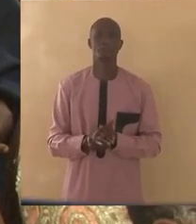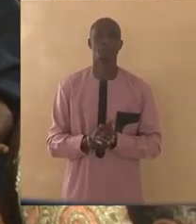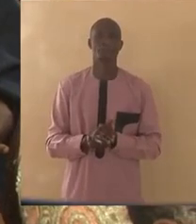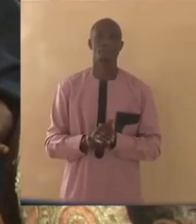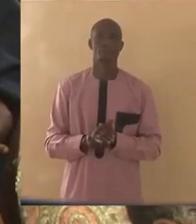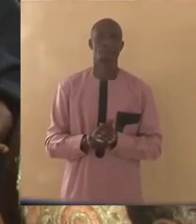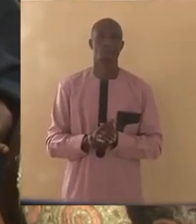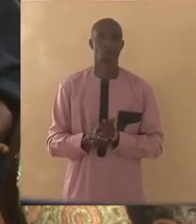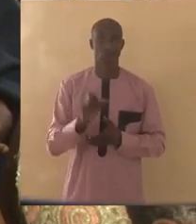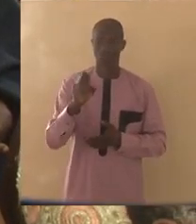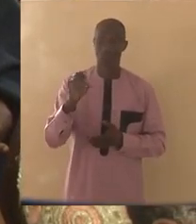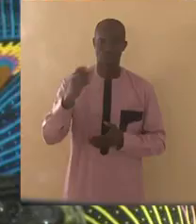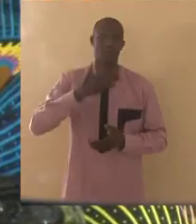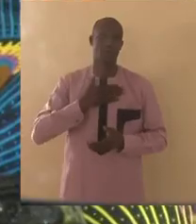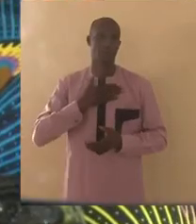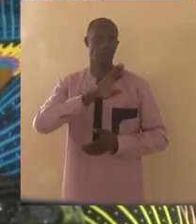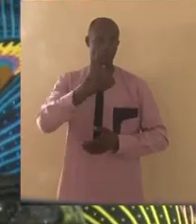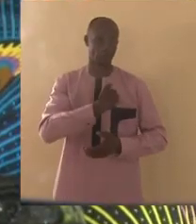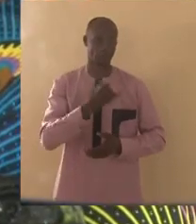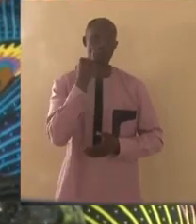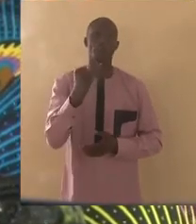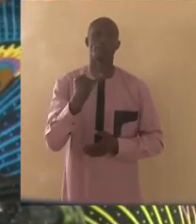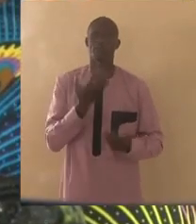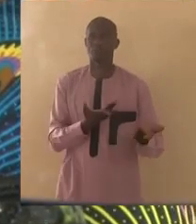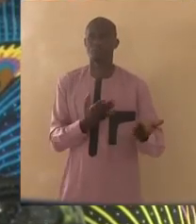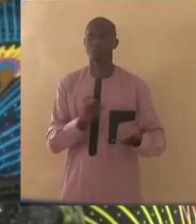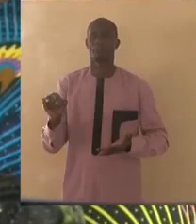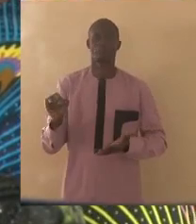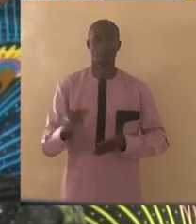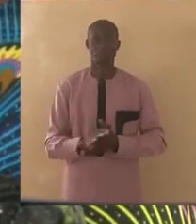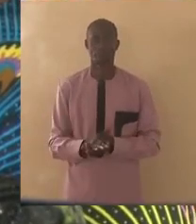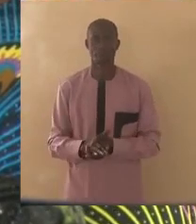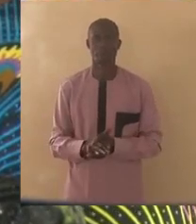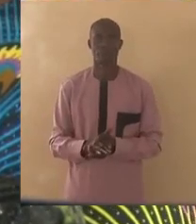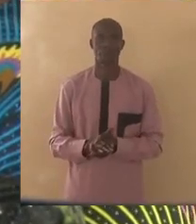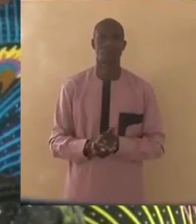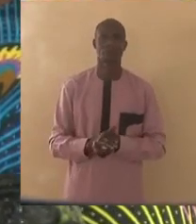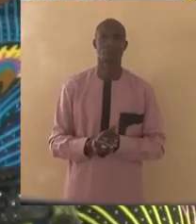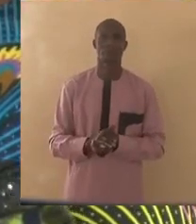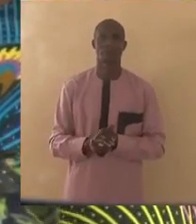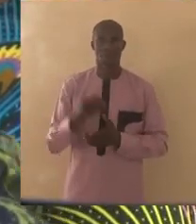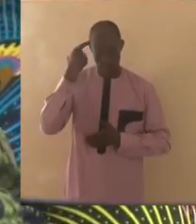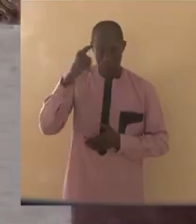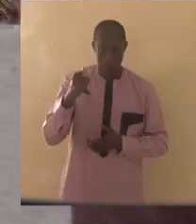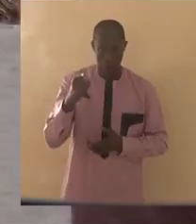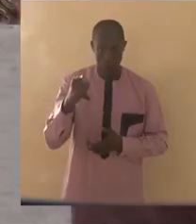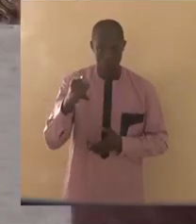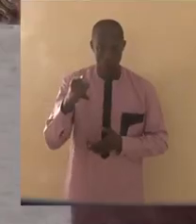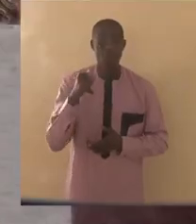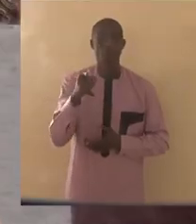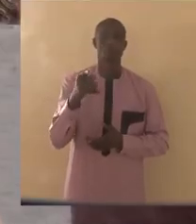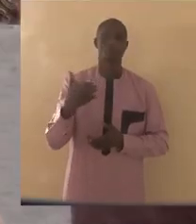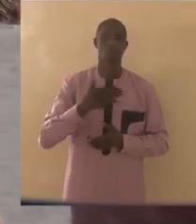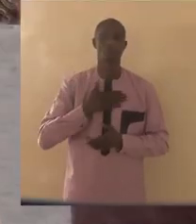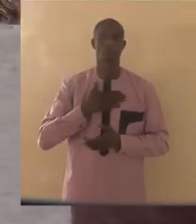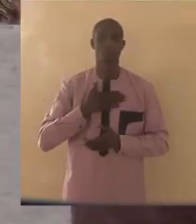waiting. So my soul is waiting for